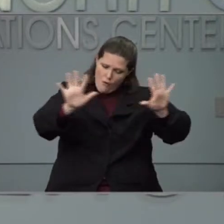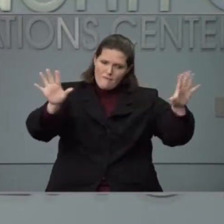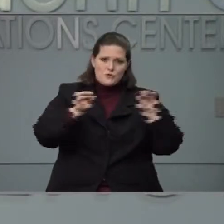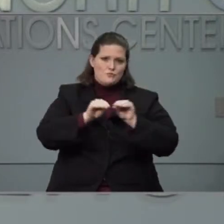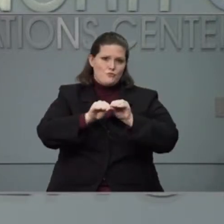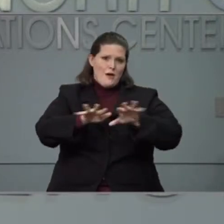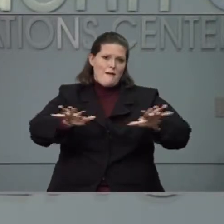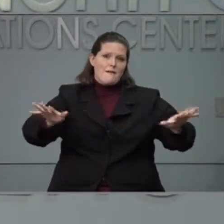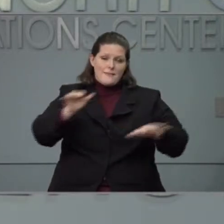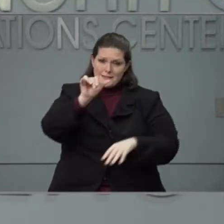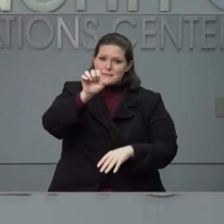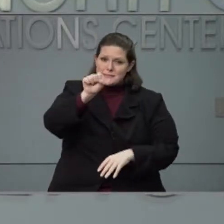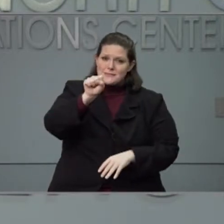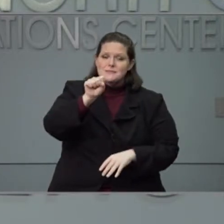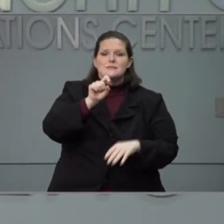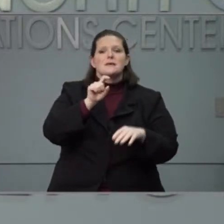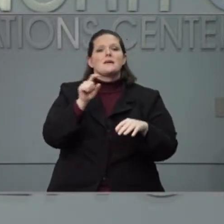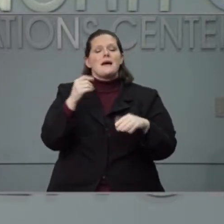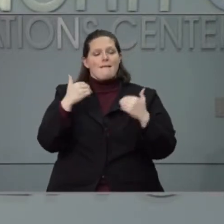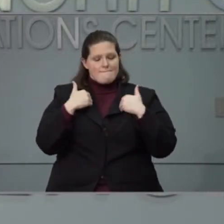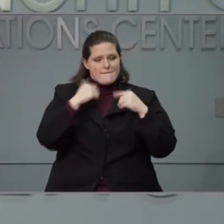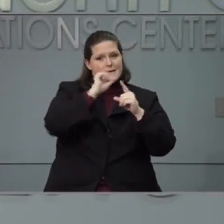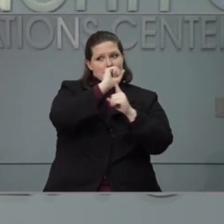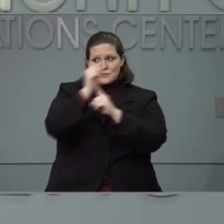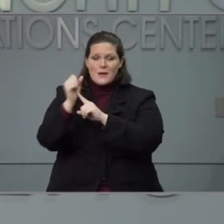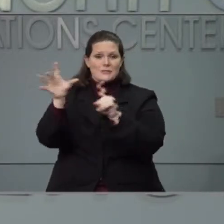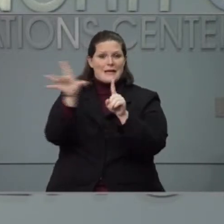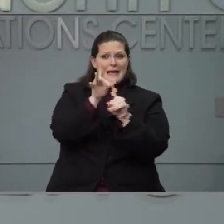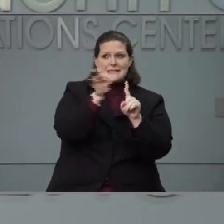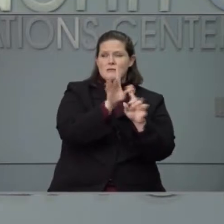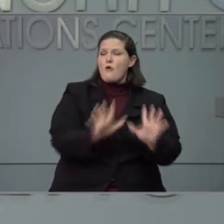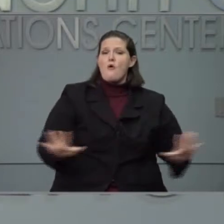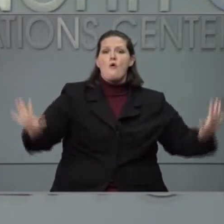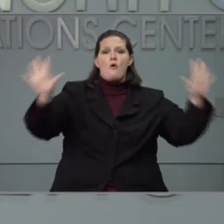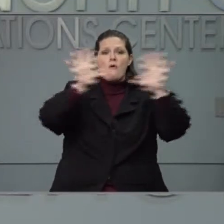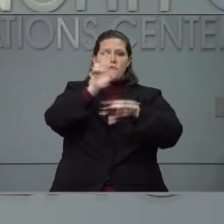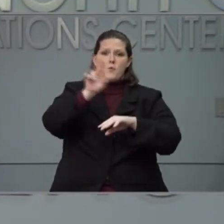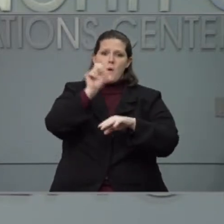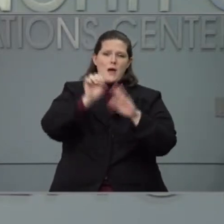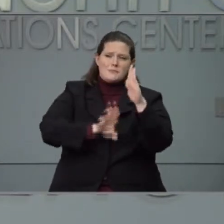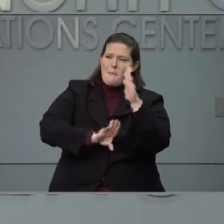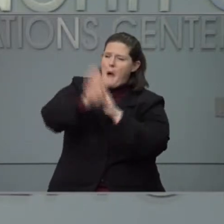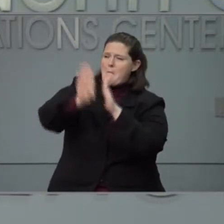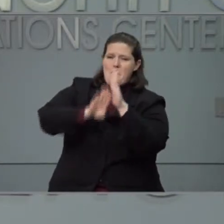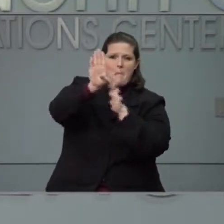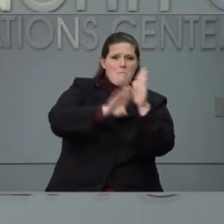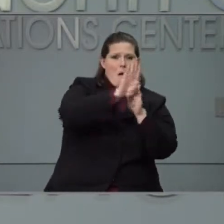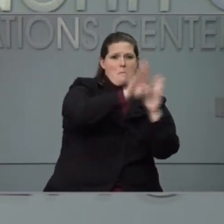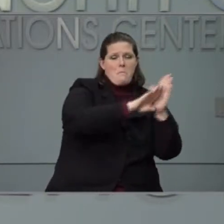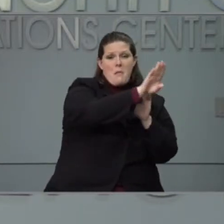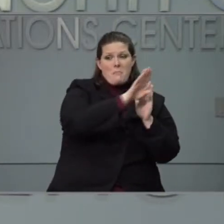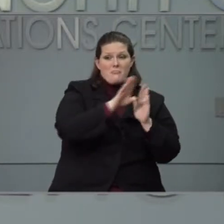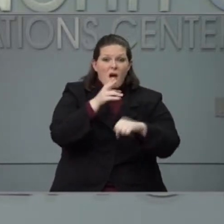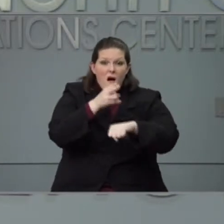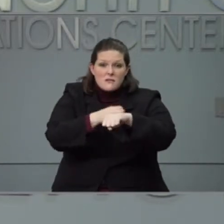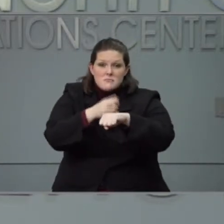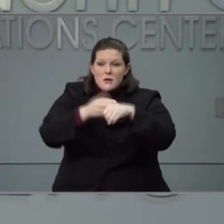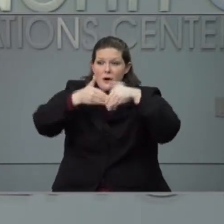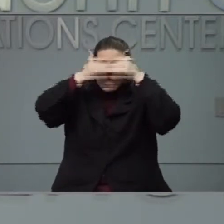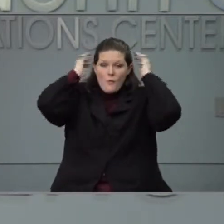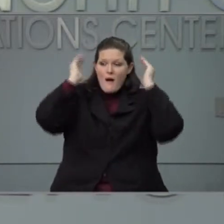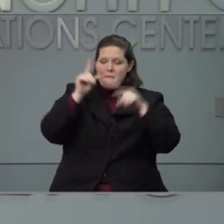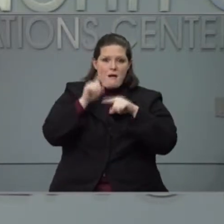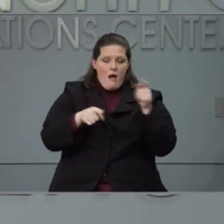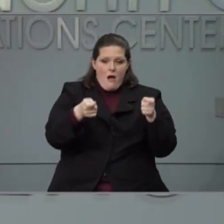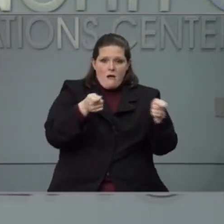transmission. Cases across the country are surging right now, overwhelming some hospitals,